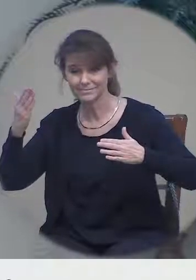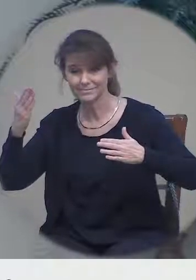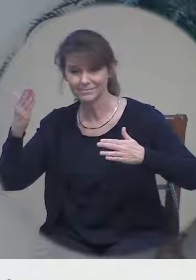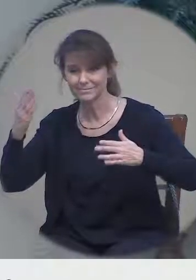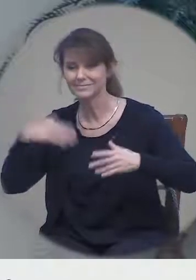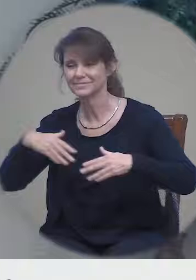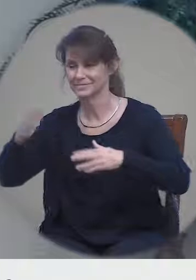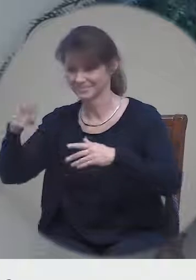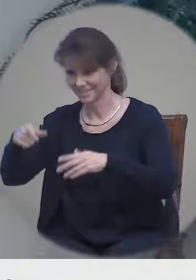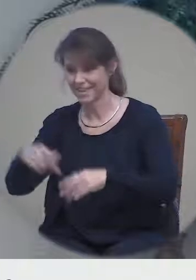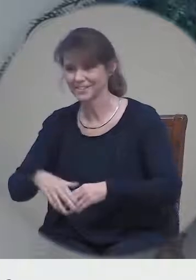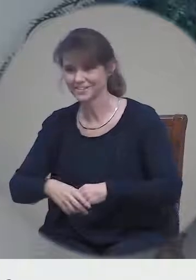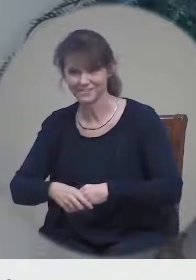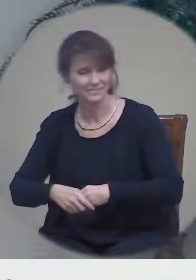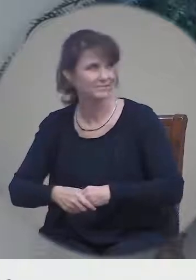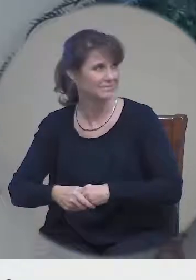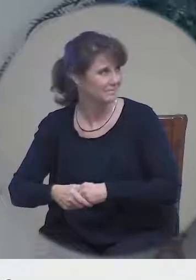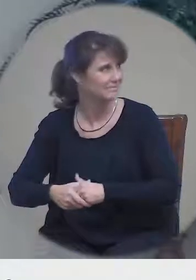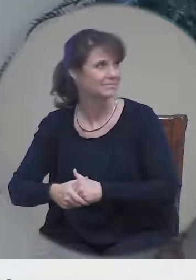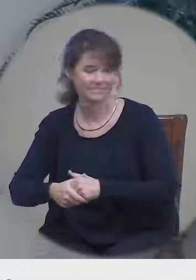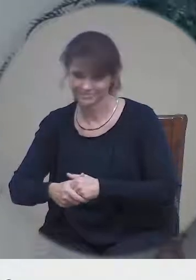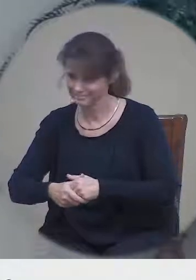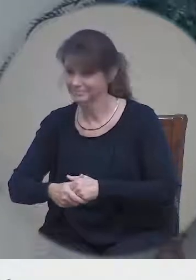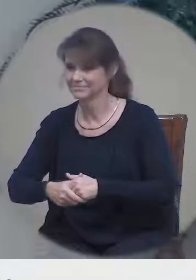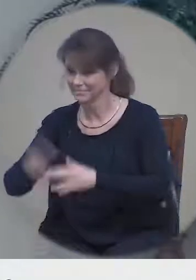It's the hope of heaven, isn't it?